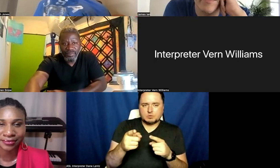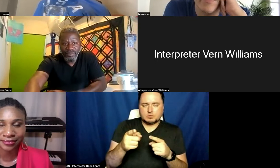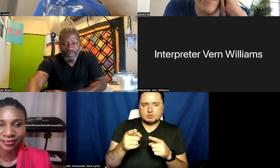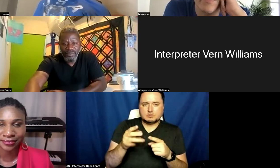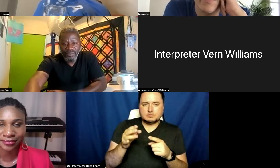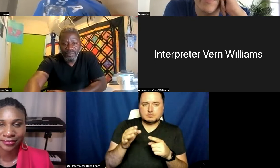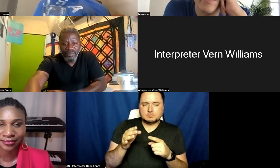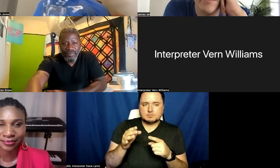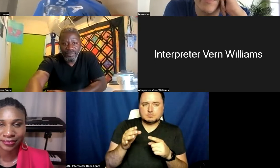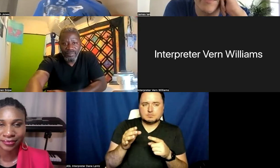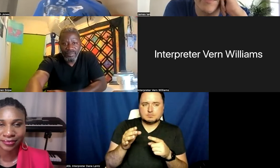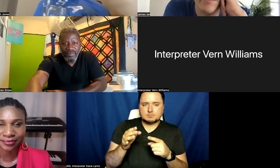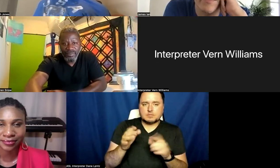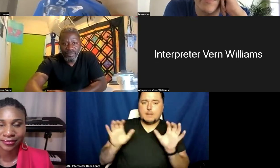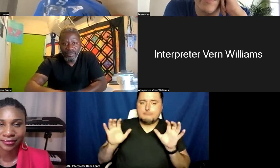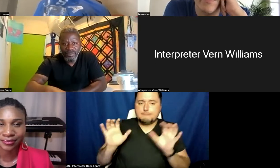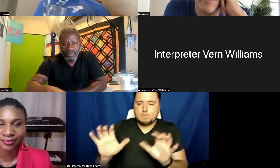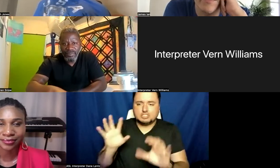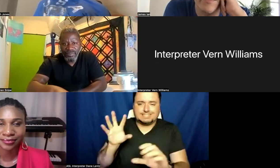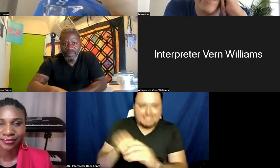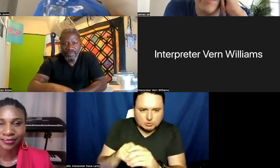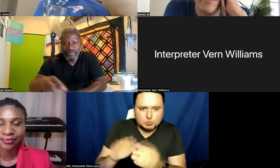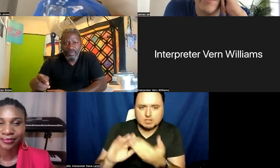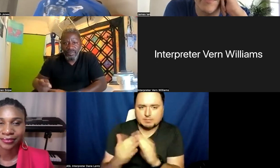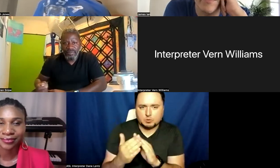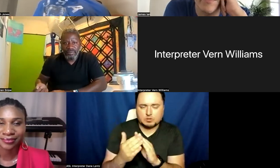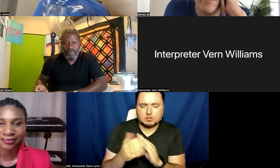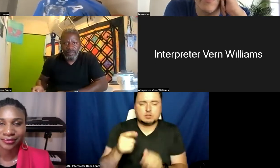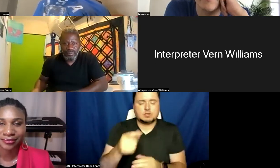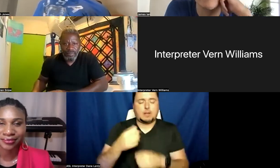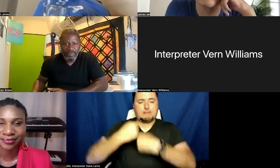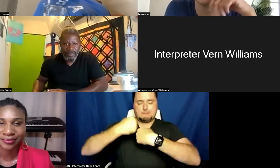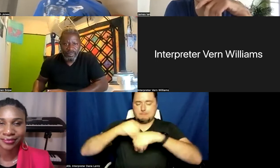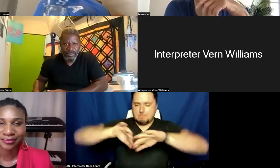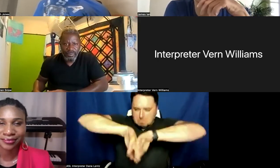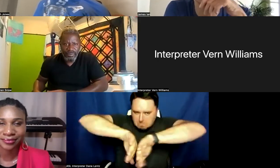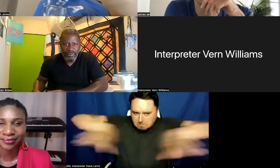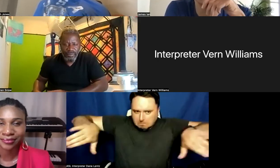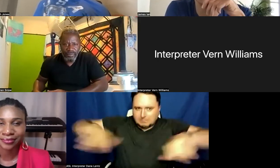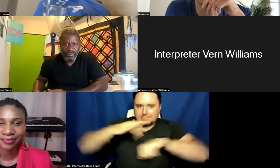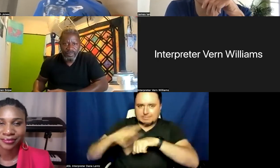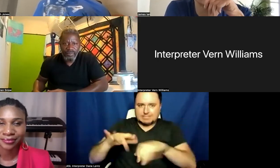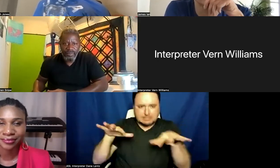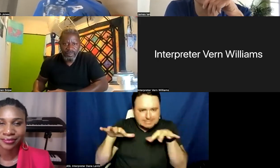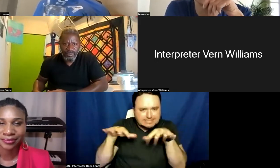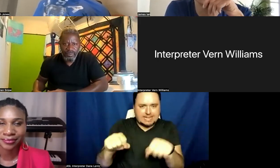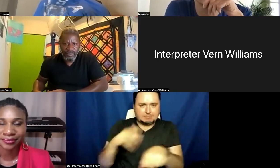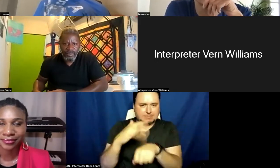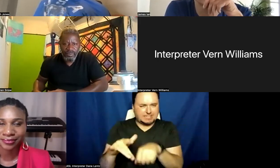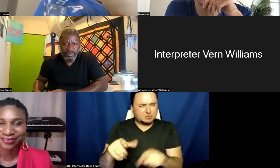pushing into the community. You're talking about making space, taking up space. And I love